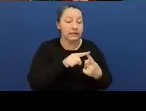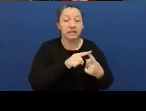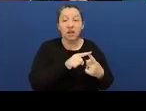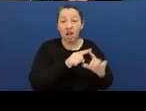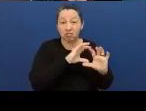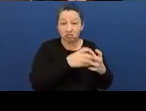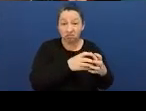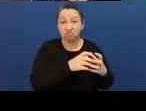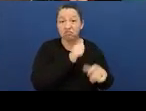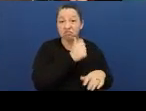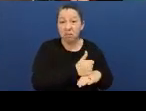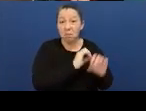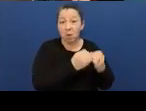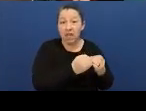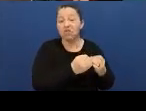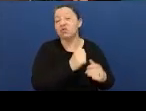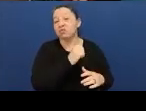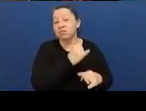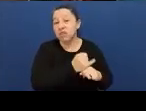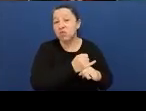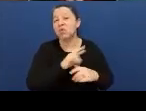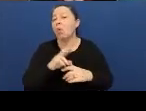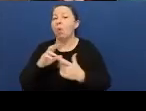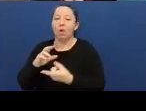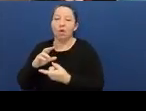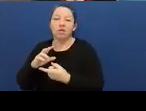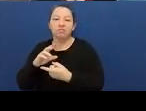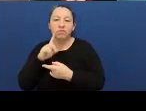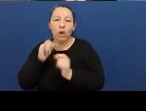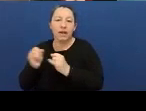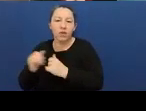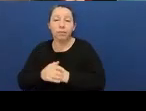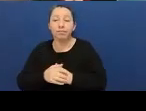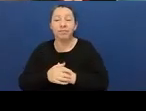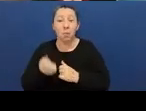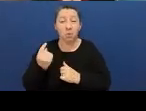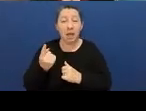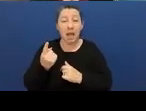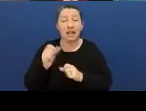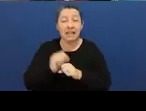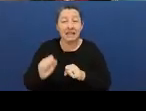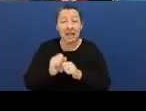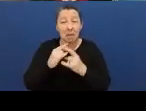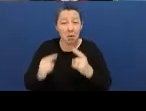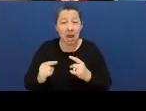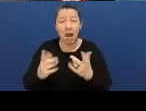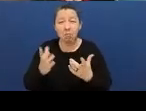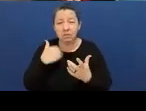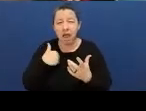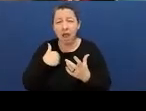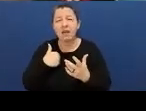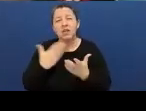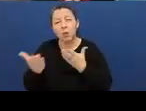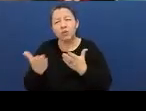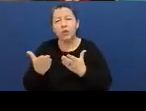have labor camps for prisoners sometimes. And these prisoners would serve a couple of years, basically a longer term